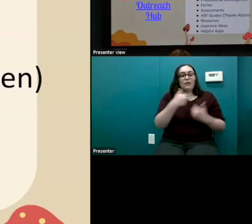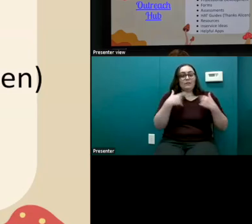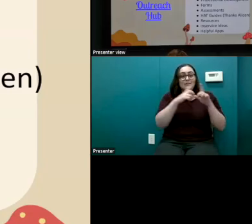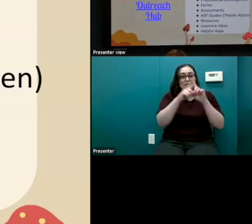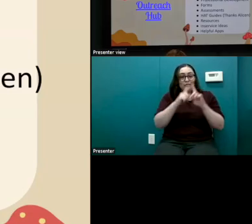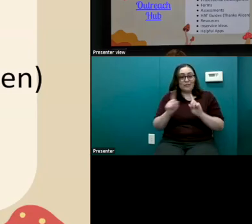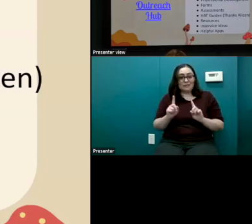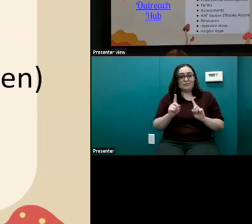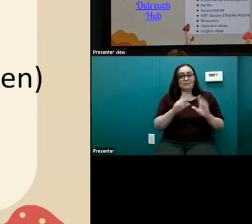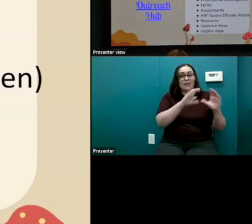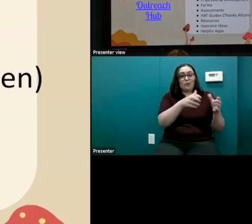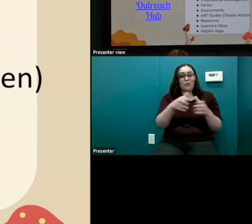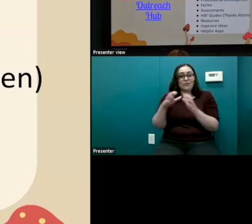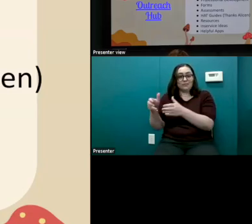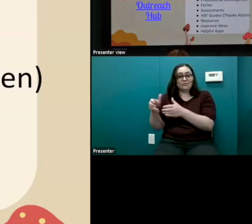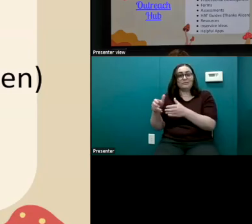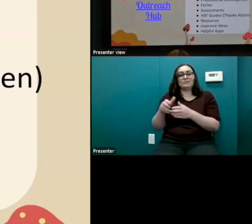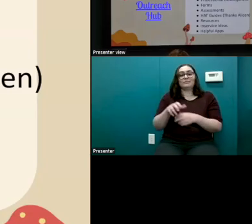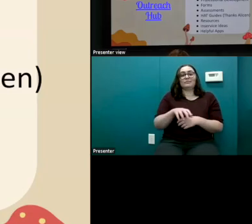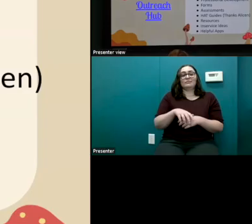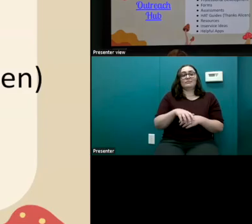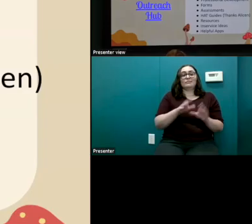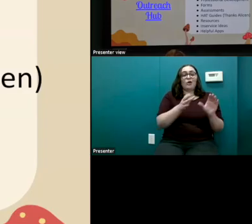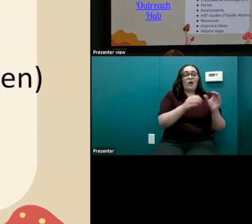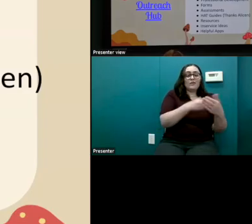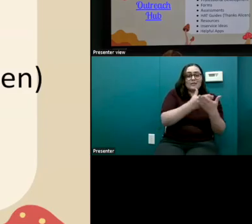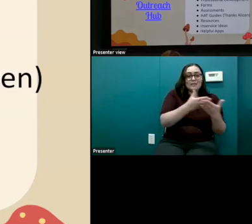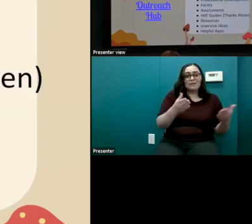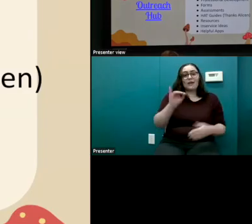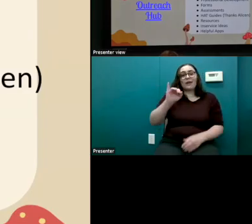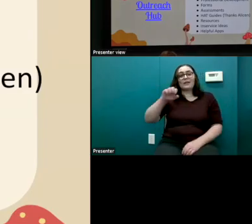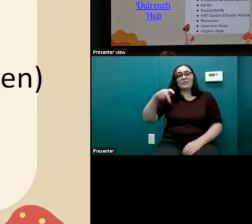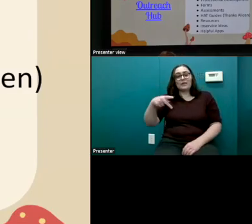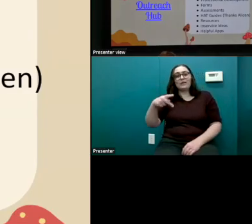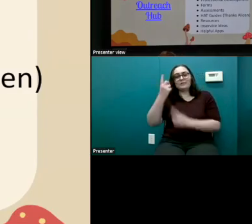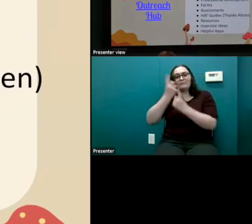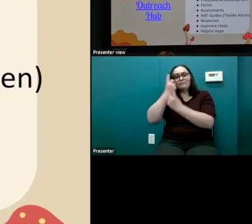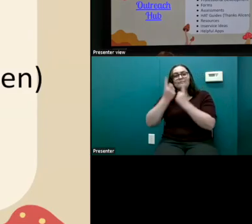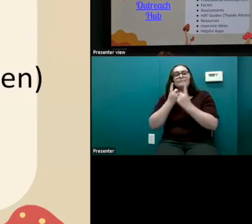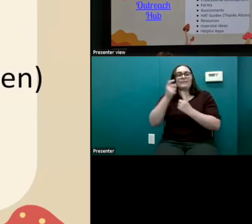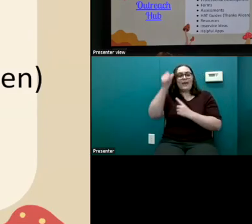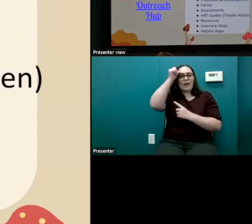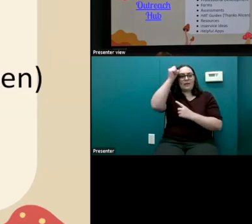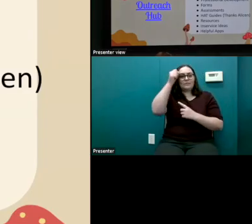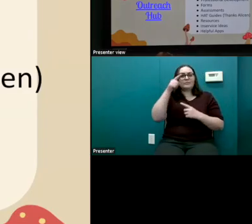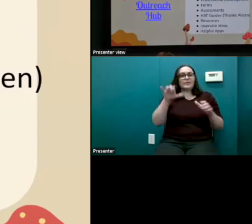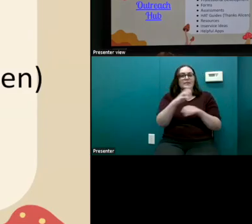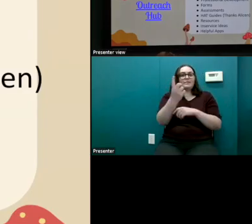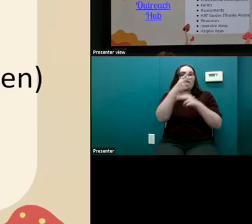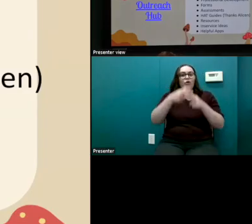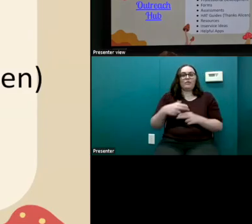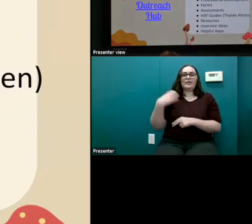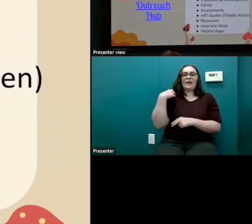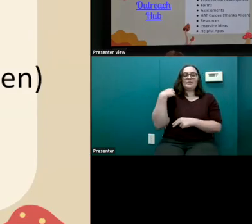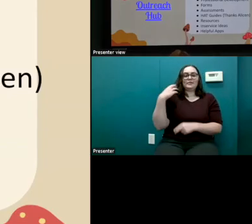So office stuff or IEP considerations. Adam does what he calls captain logs, which are kind of like just reminders to us